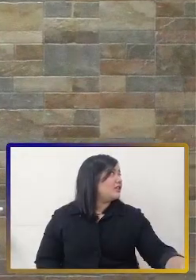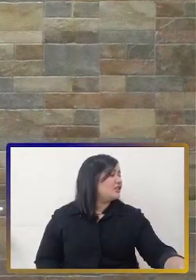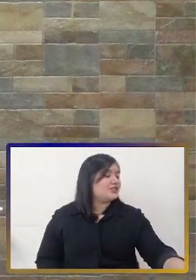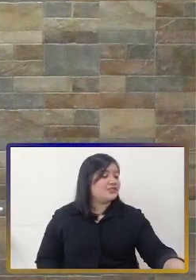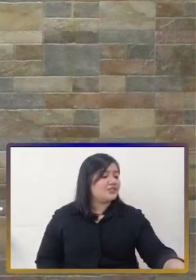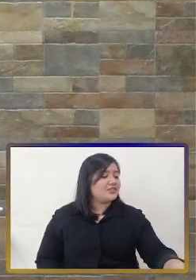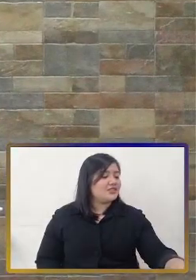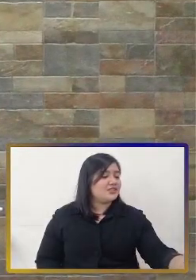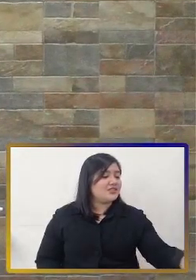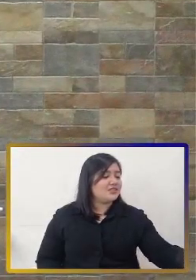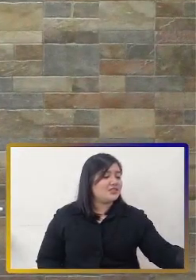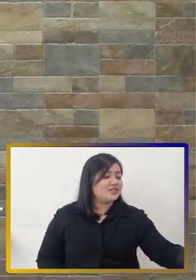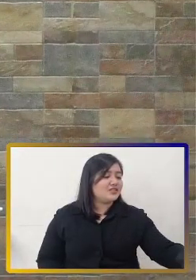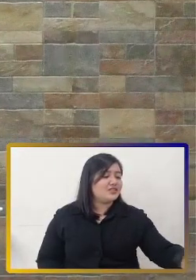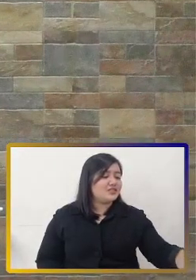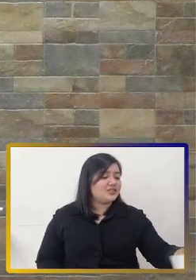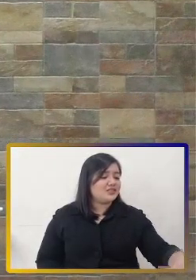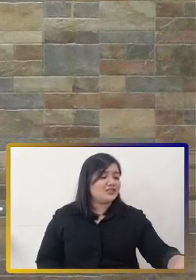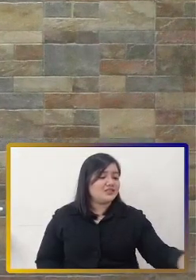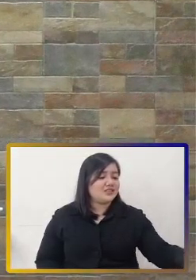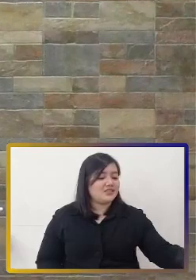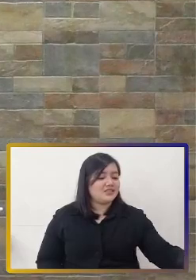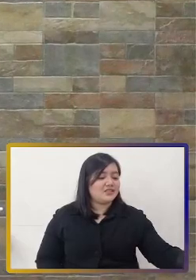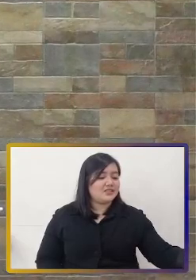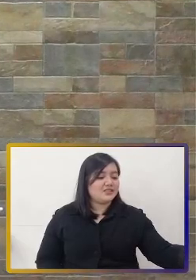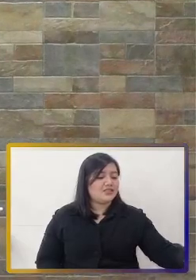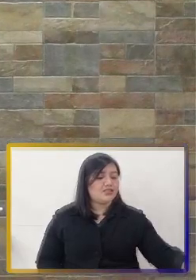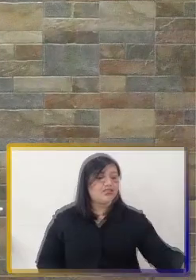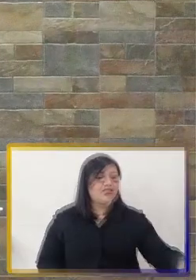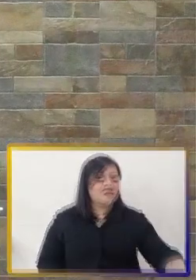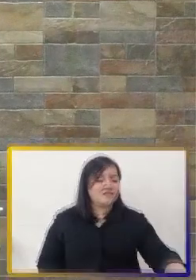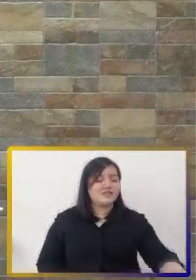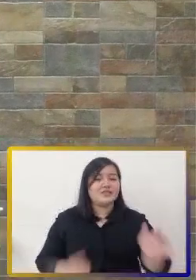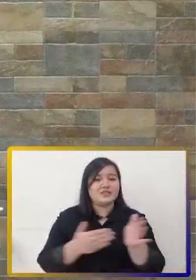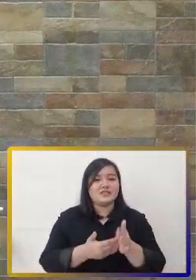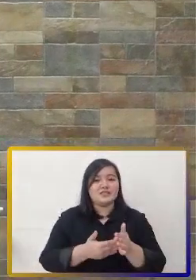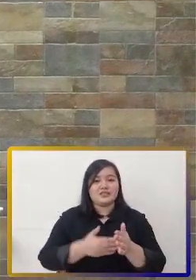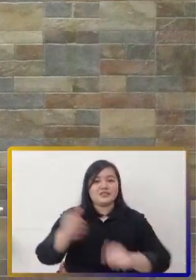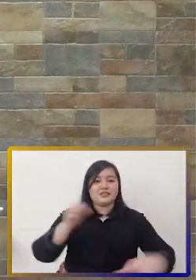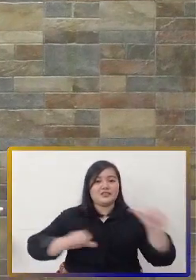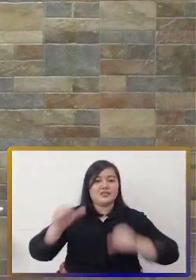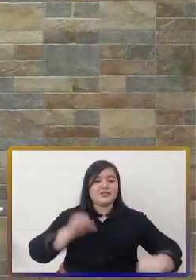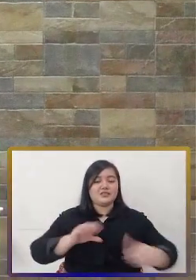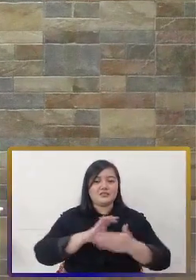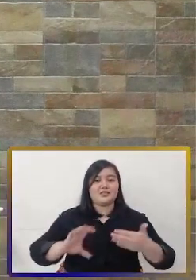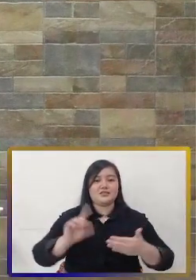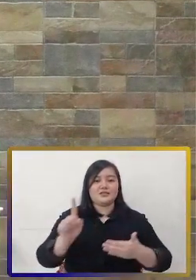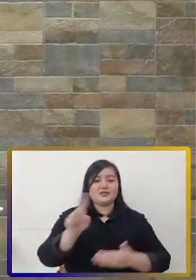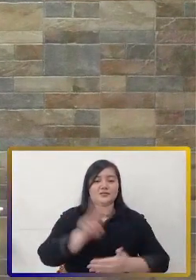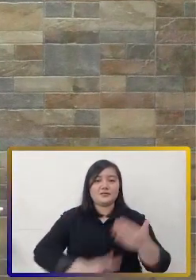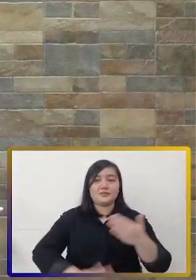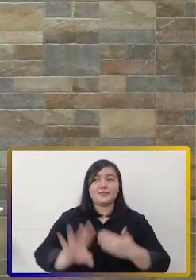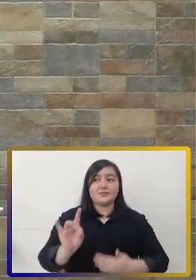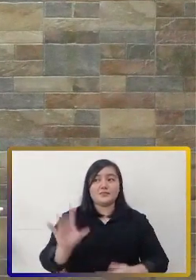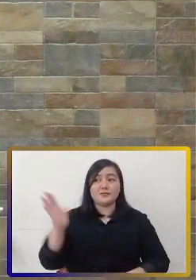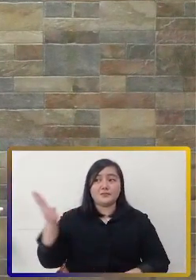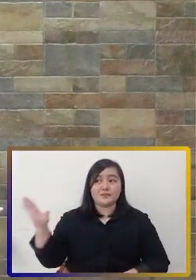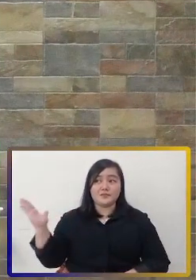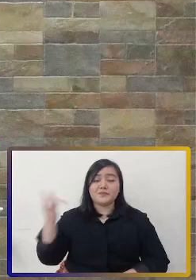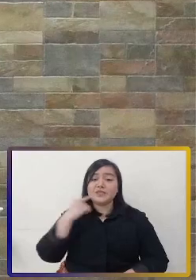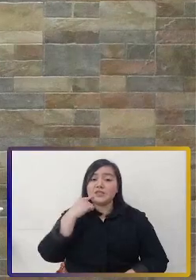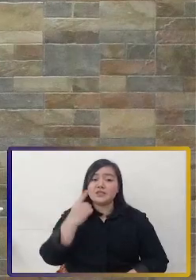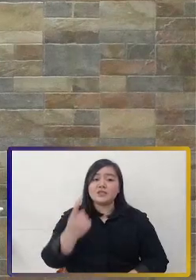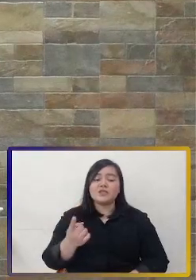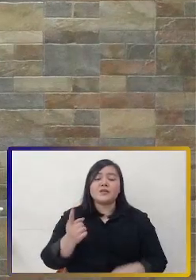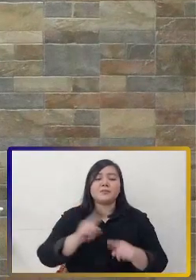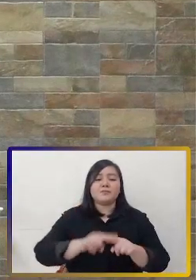In the book of Acts chapter 1, verse number 8. Are you there? Amen. Amen. Sabi po ng Biblia, but you shall